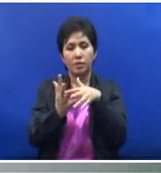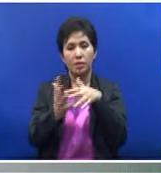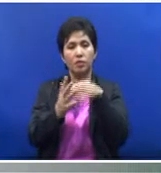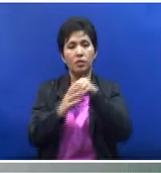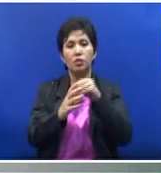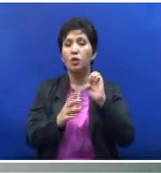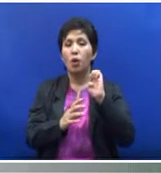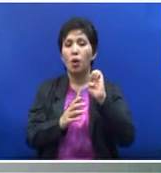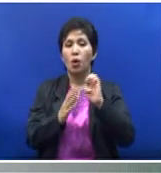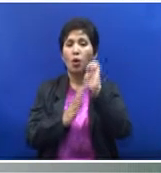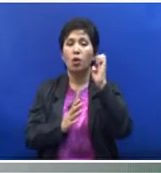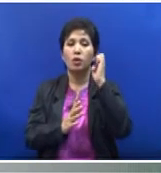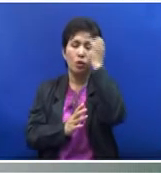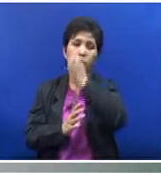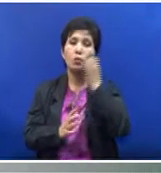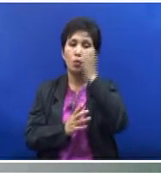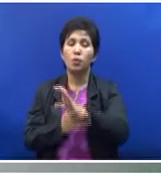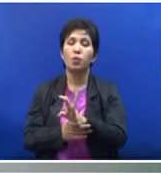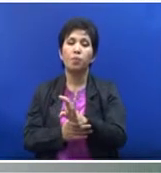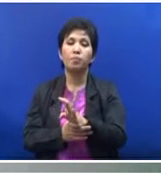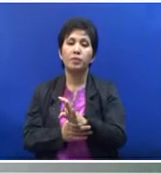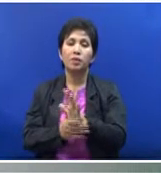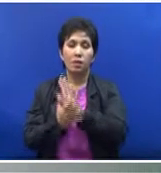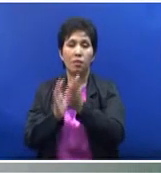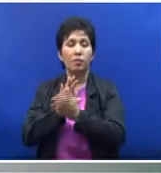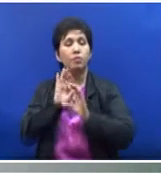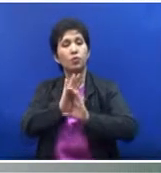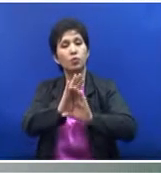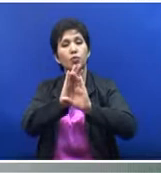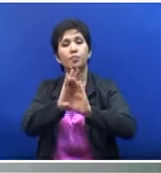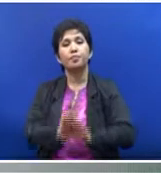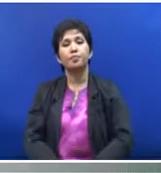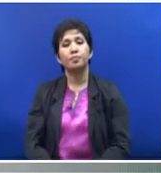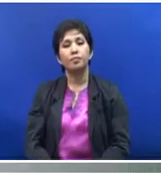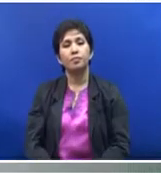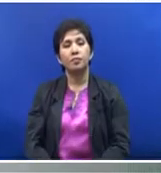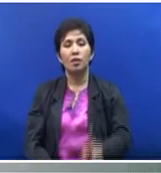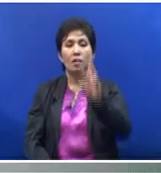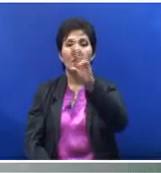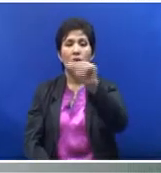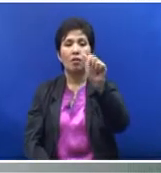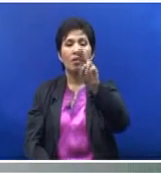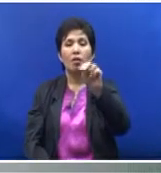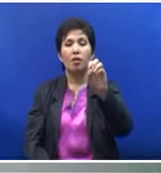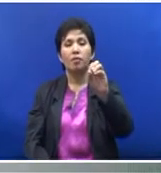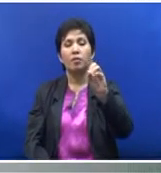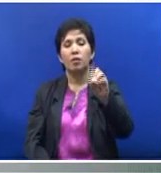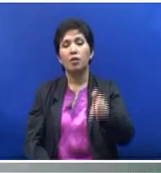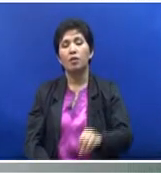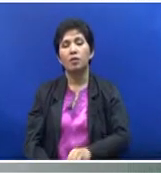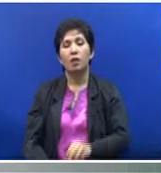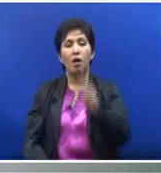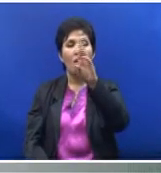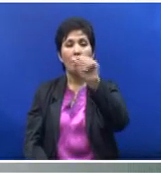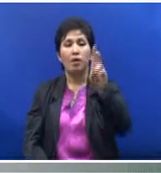Malay customs. Okay, in 40s and 50s. For example, Raymond William Firth, okay,